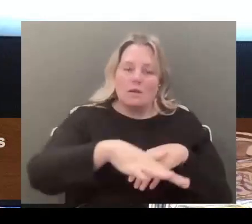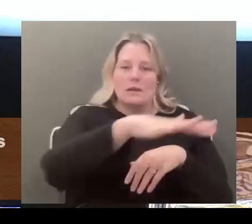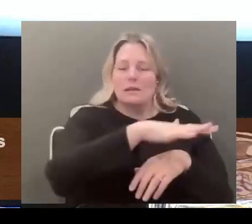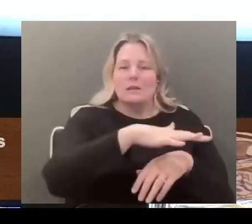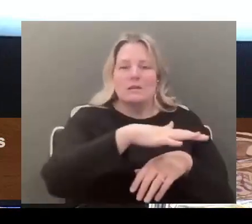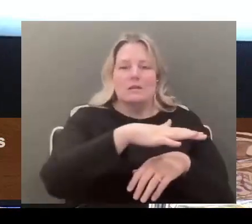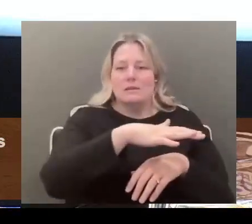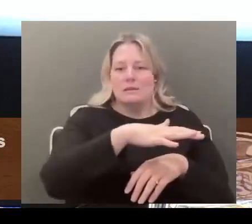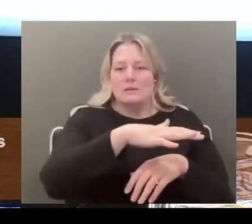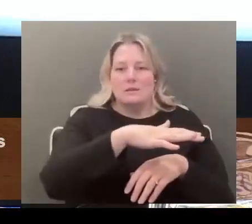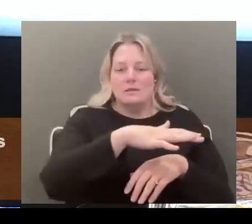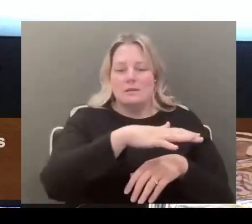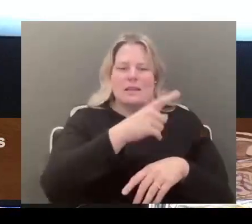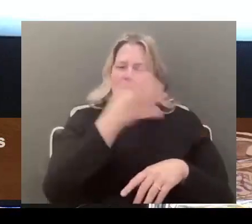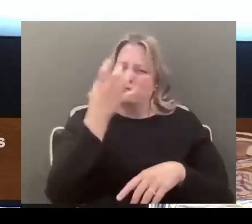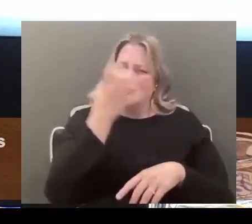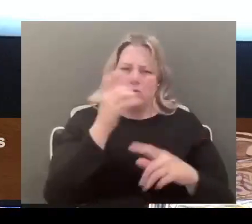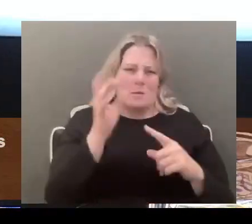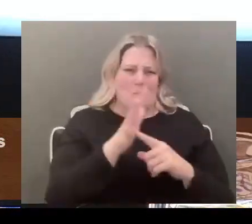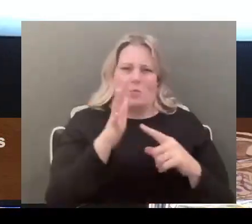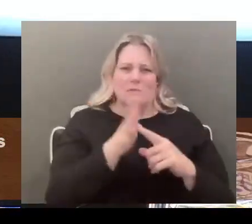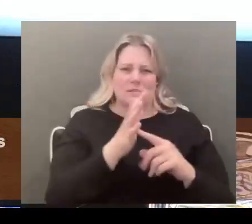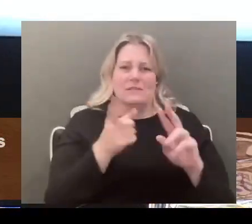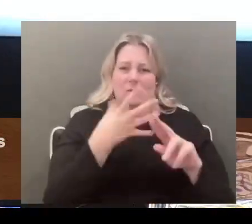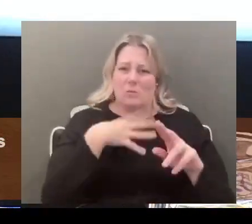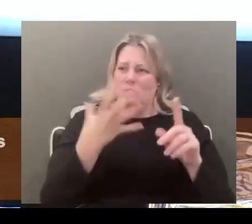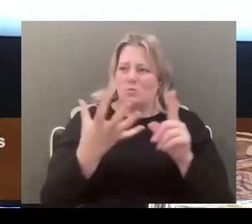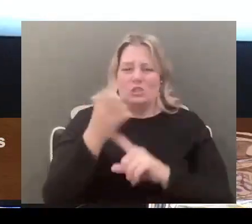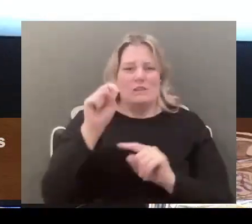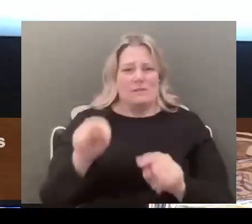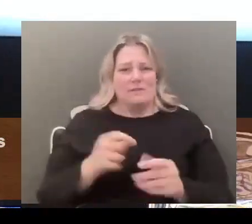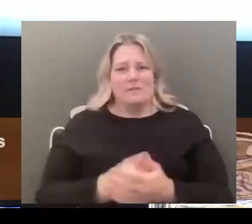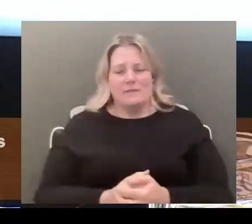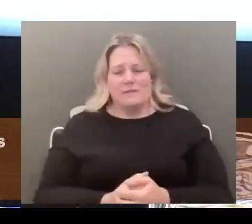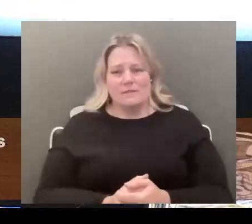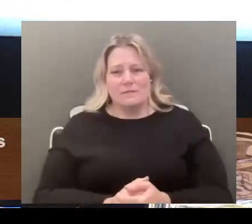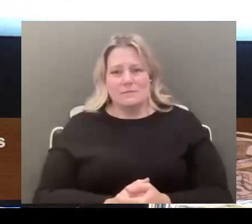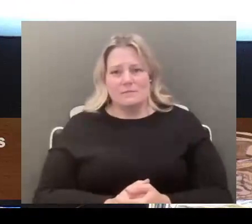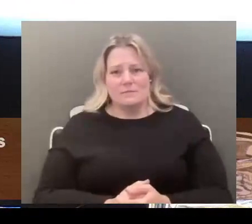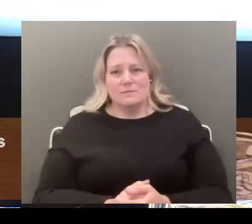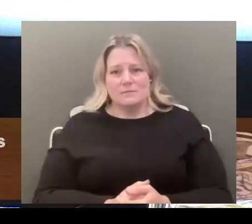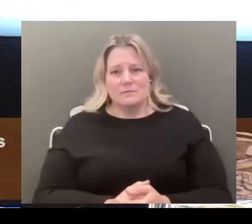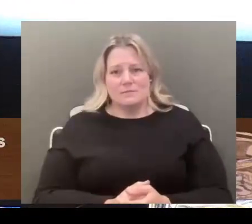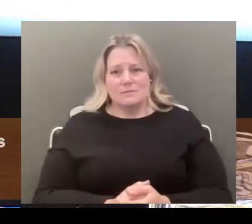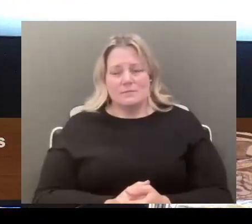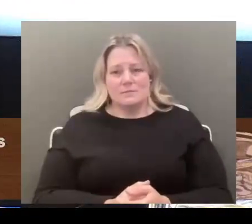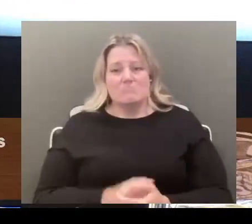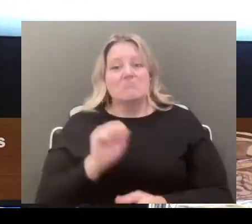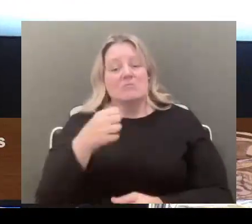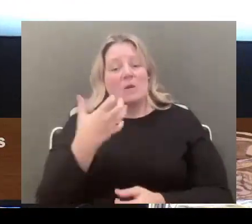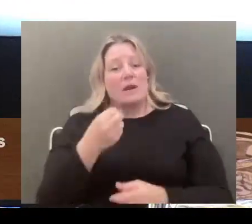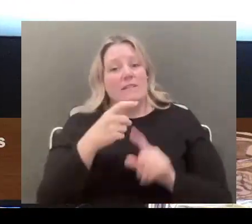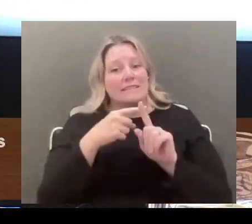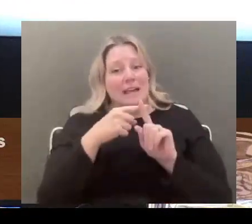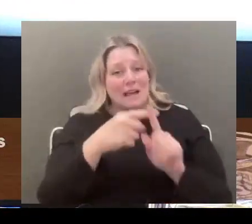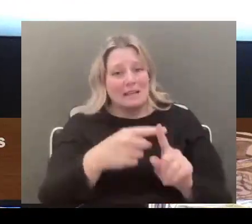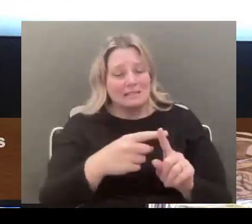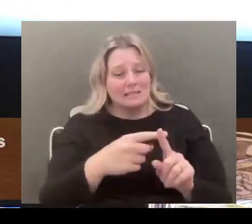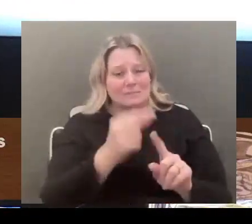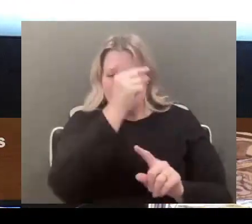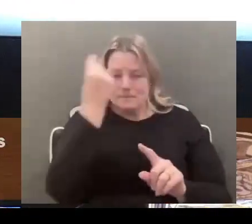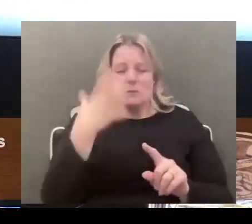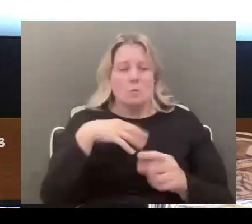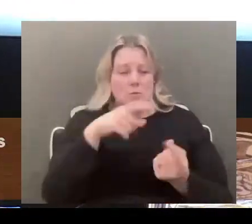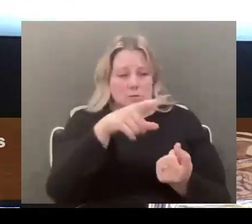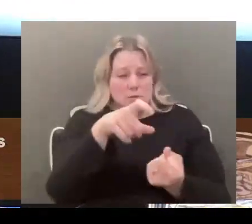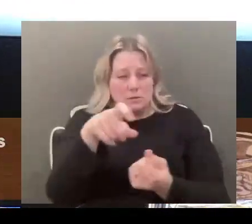is vital for us to achieve that. We have set targets, certainly, you know, of employing certain number of people.